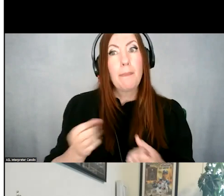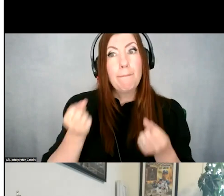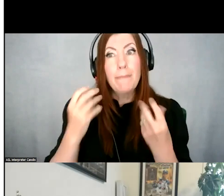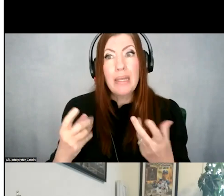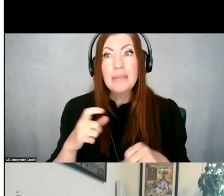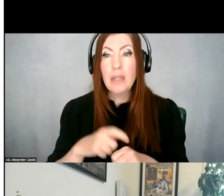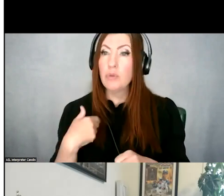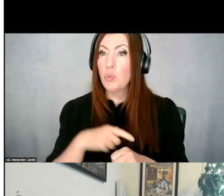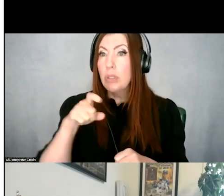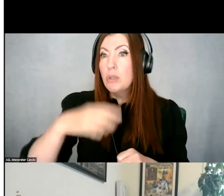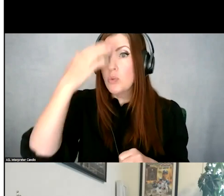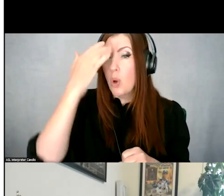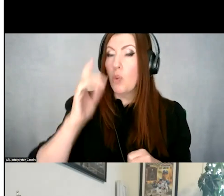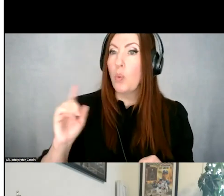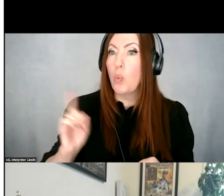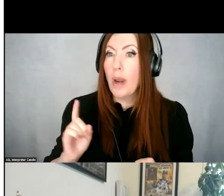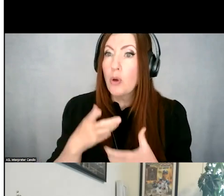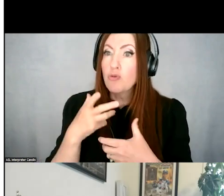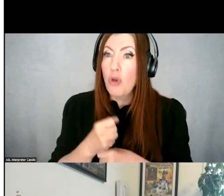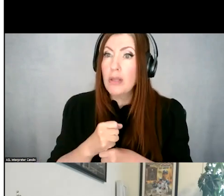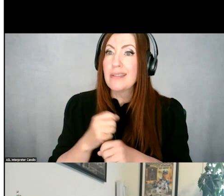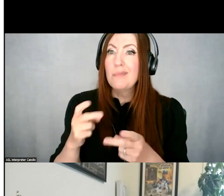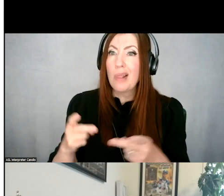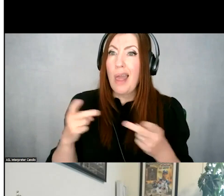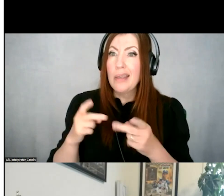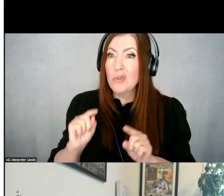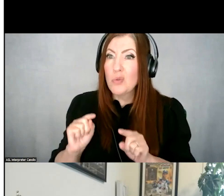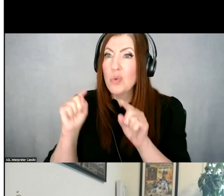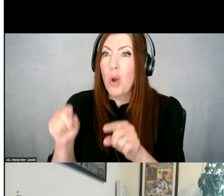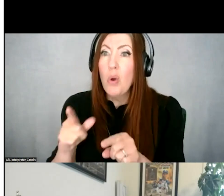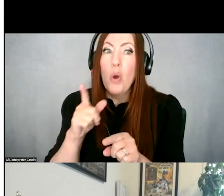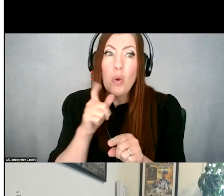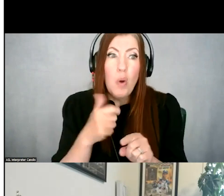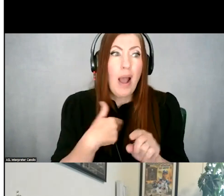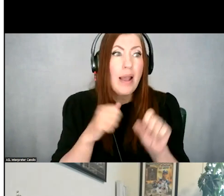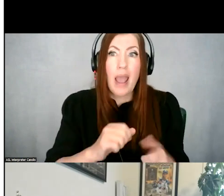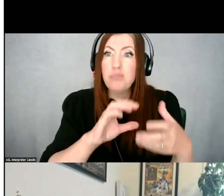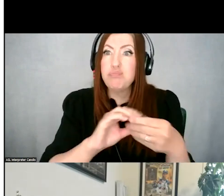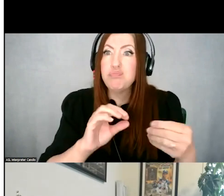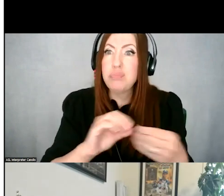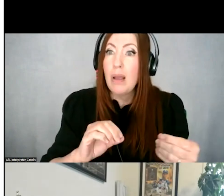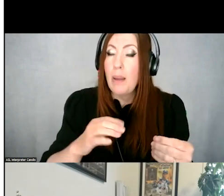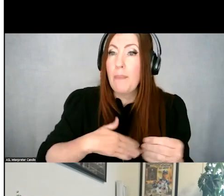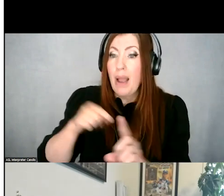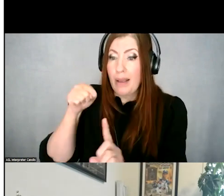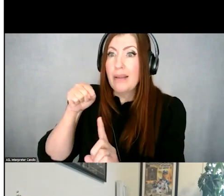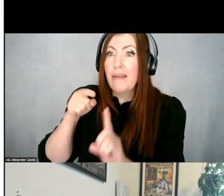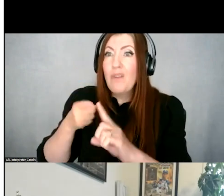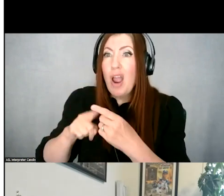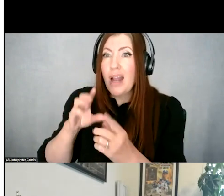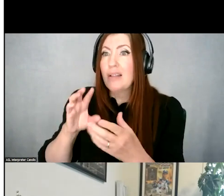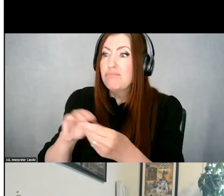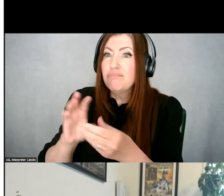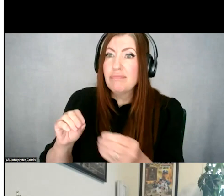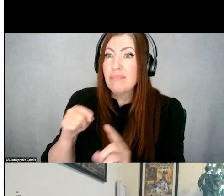to know where is a trusted source we can go to. Who can we talk to? And how do I talk to my own friend when they're thinking